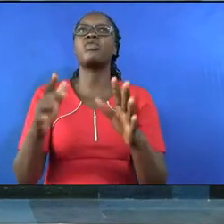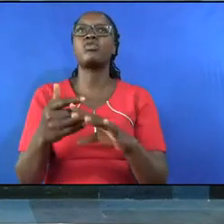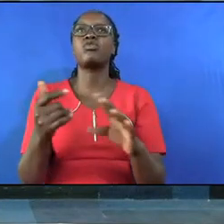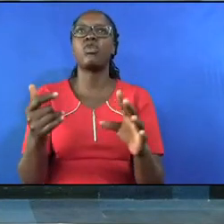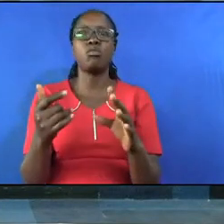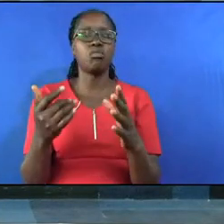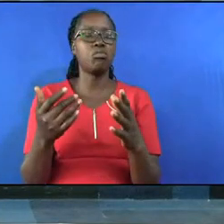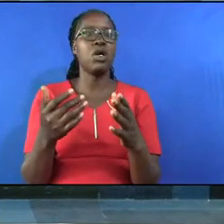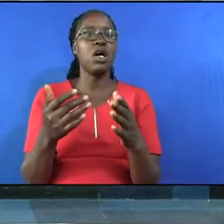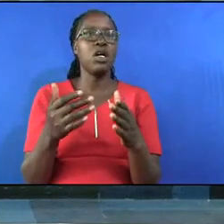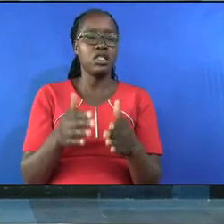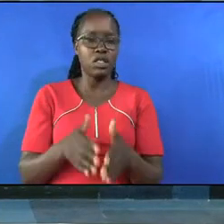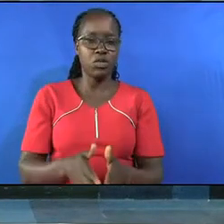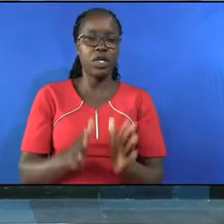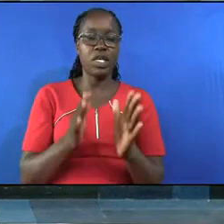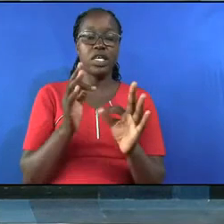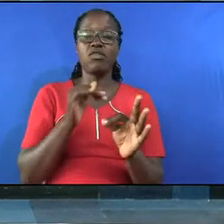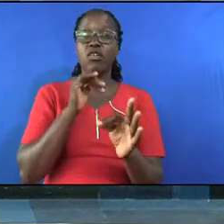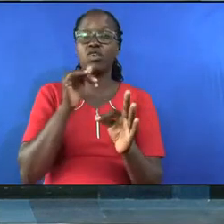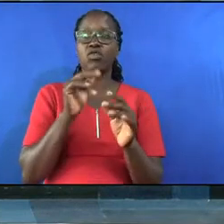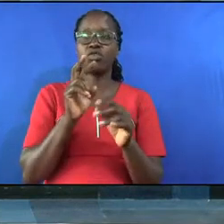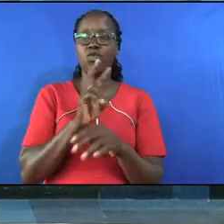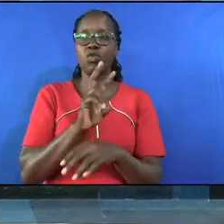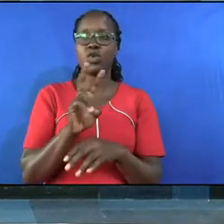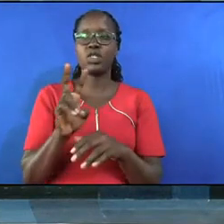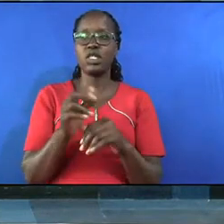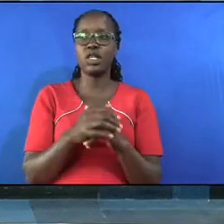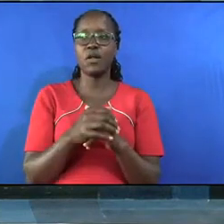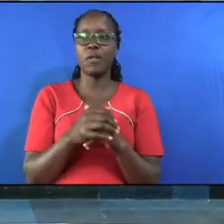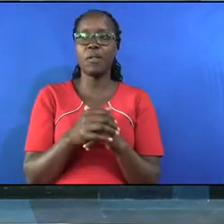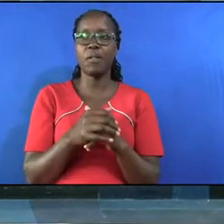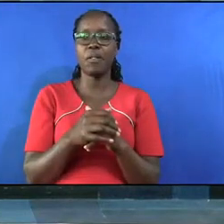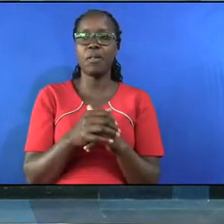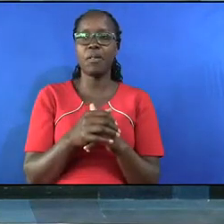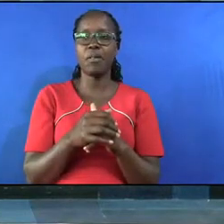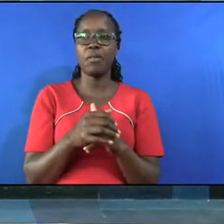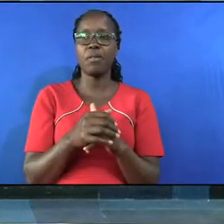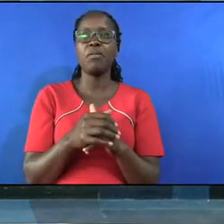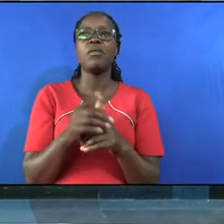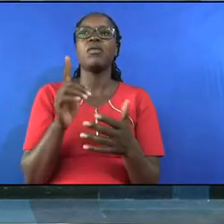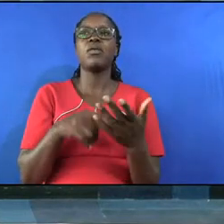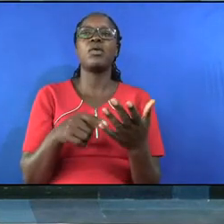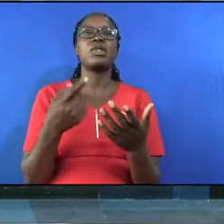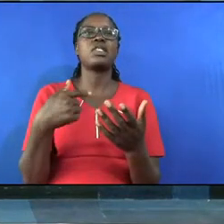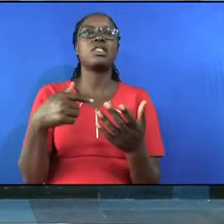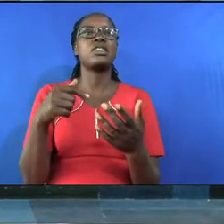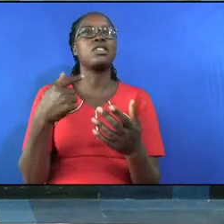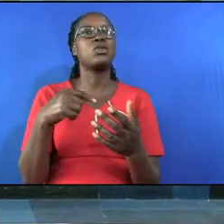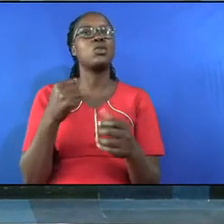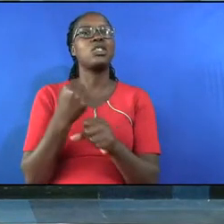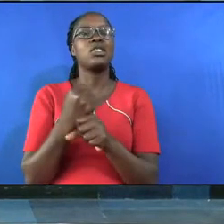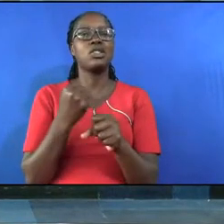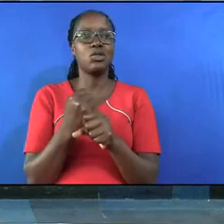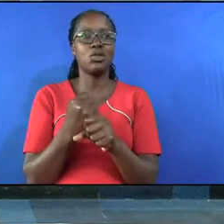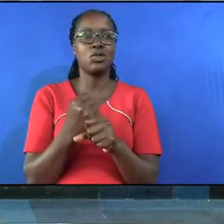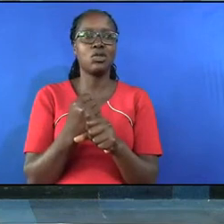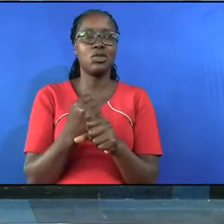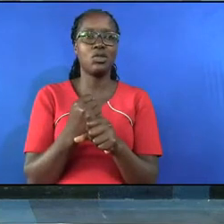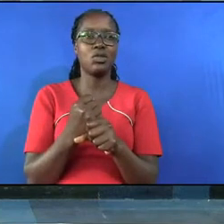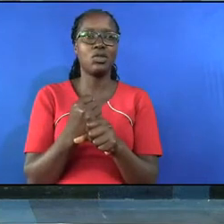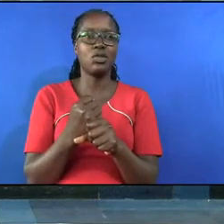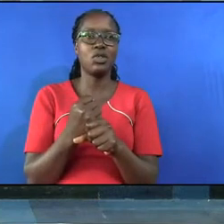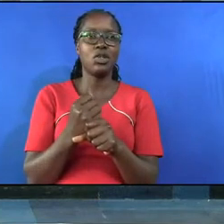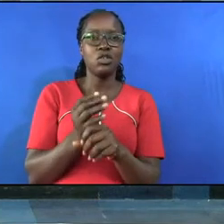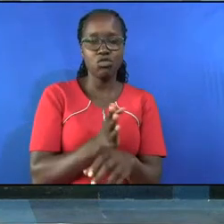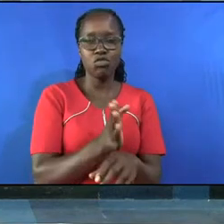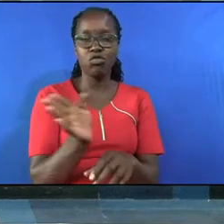truth when we are not watching. And so, what can we do? What can we do in order to